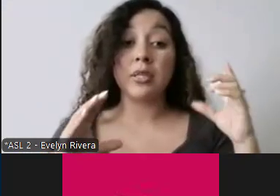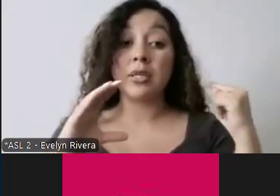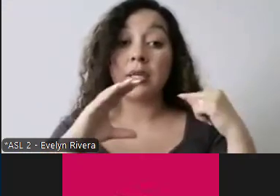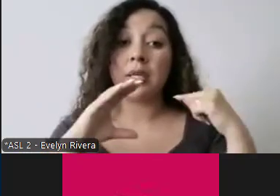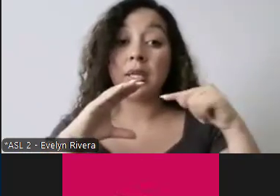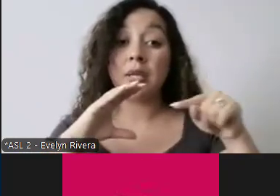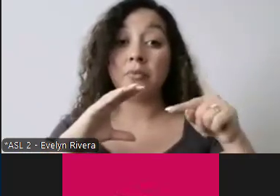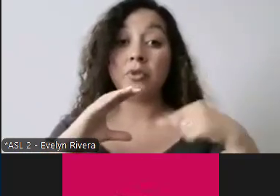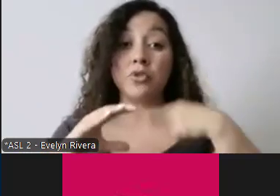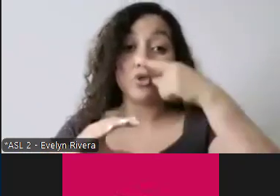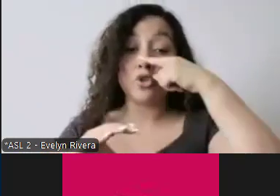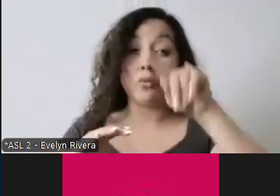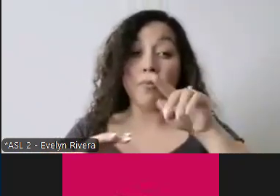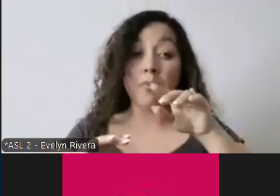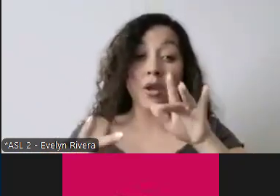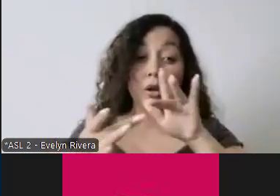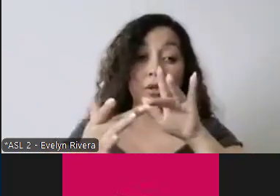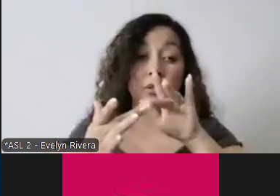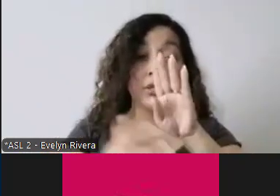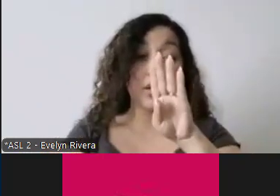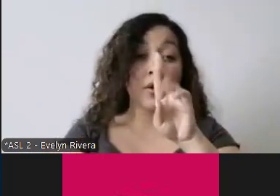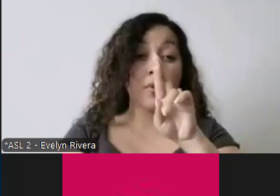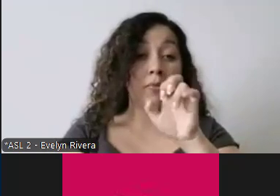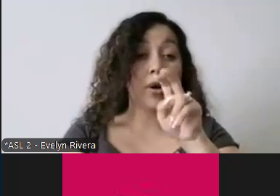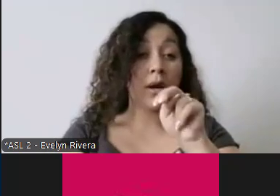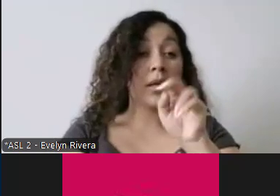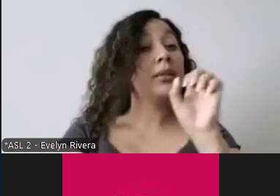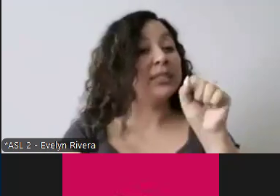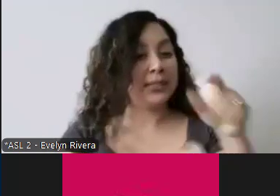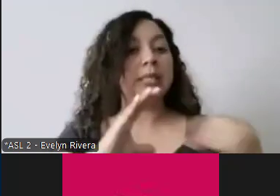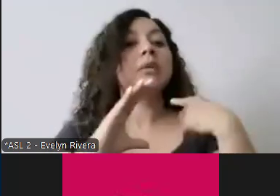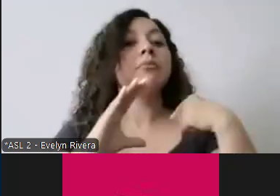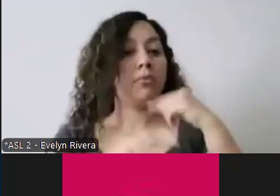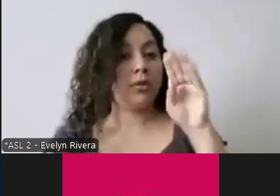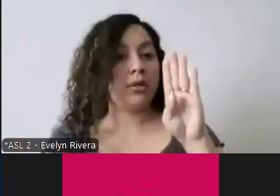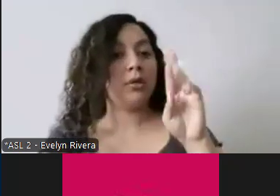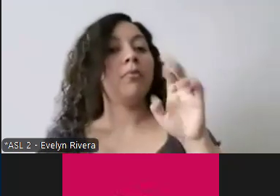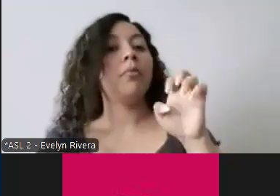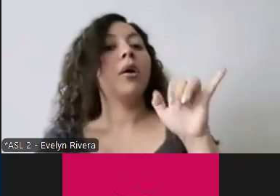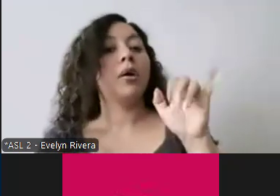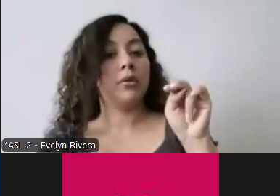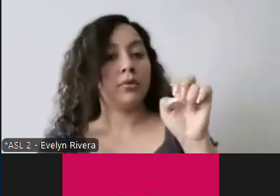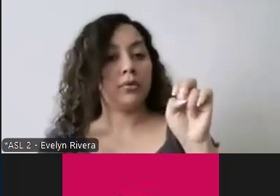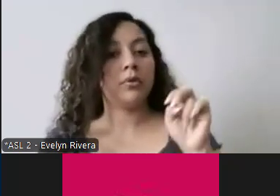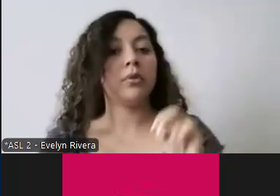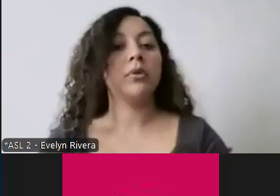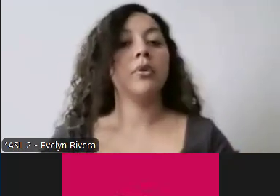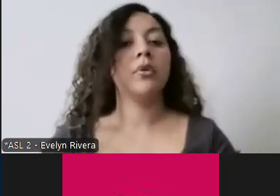Or Brian, I think, is Or our Brian. main contact person. Okay. Yes. Send me an email. Yeah. Okay. Or you can send it to our